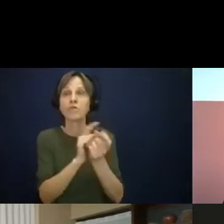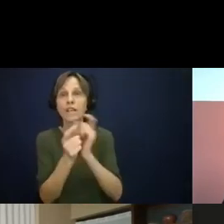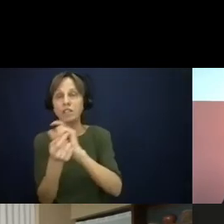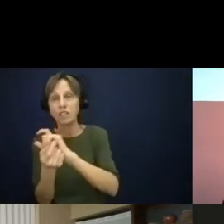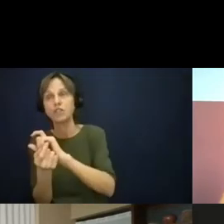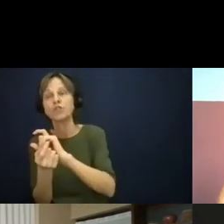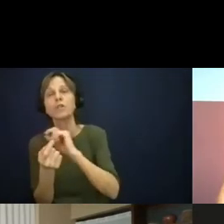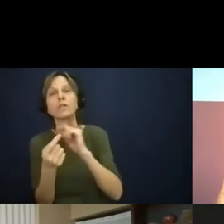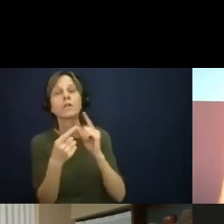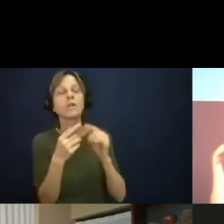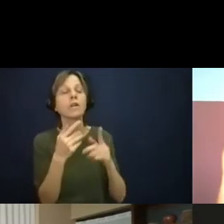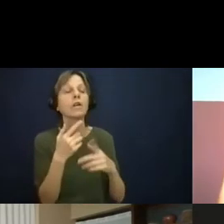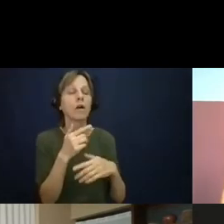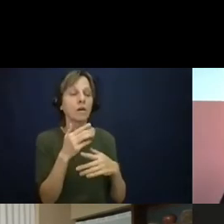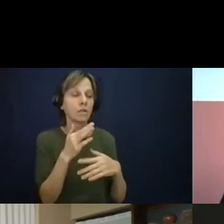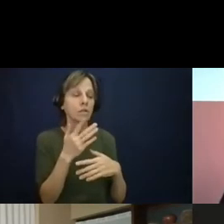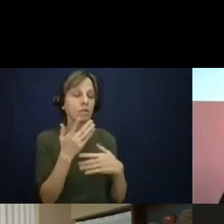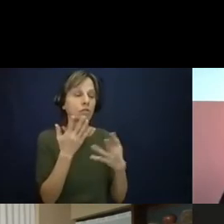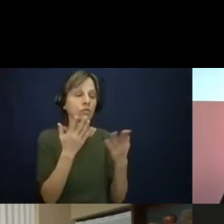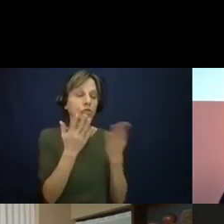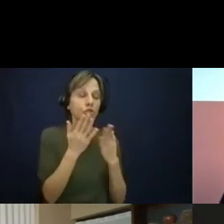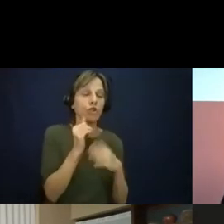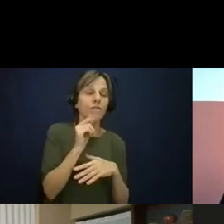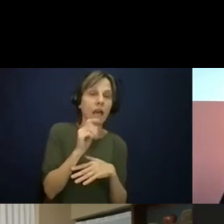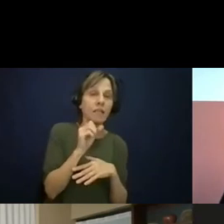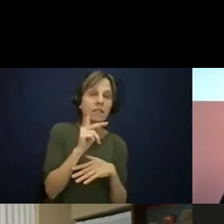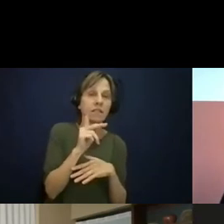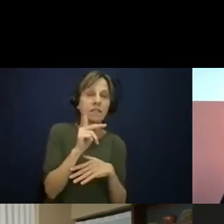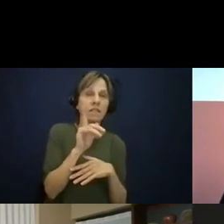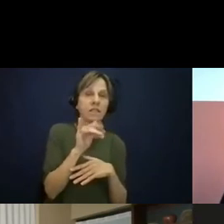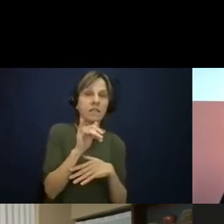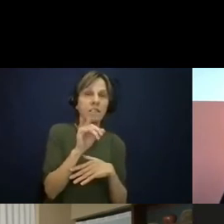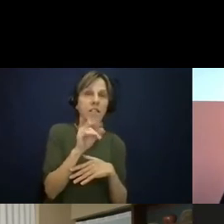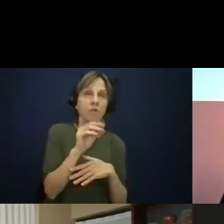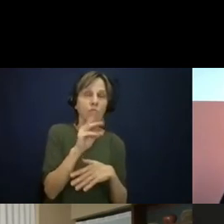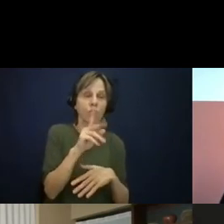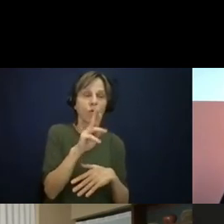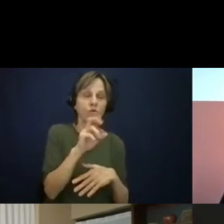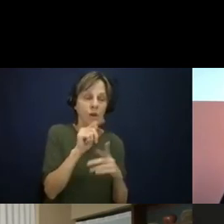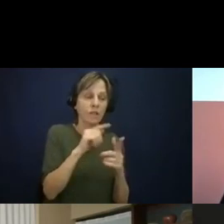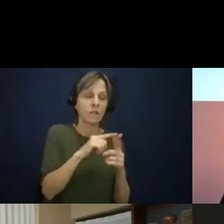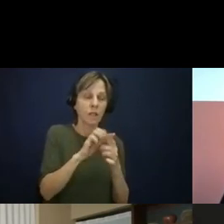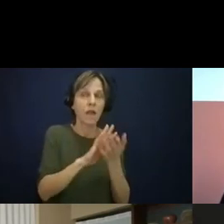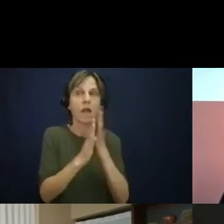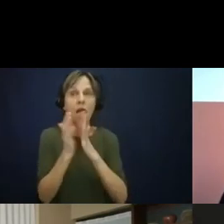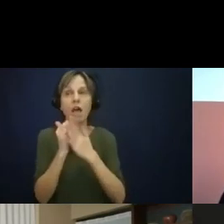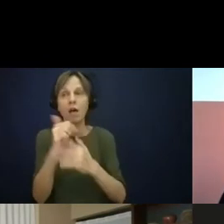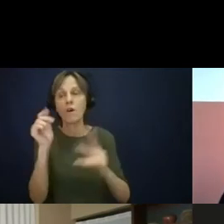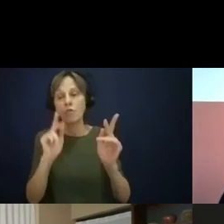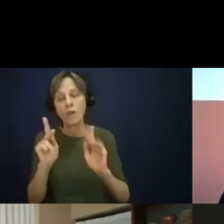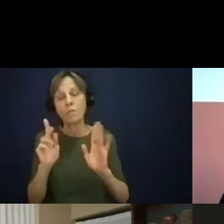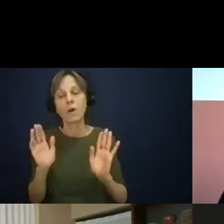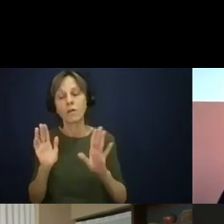at Skid Row Trust to really working to help other people. What I hear is that you made that space. So I just want to thank you for